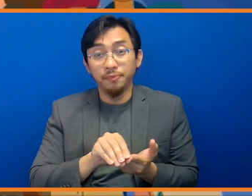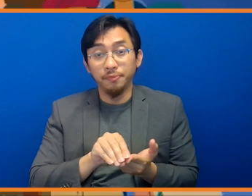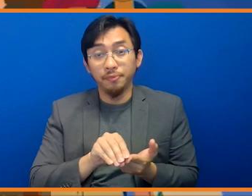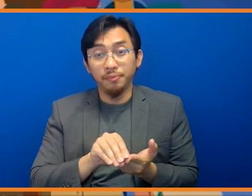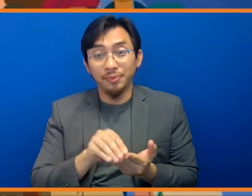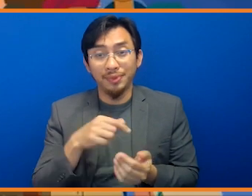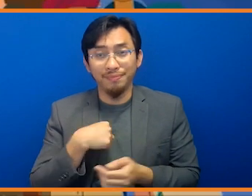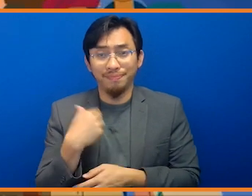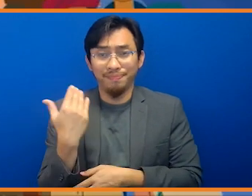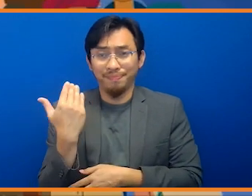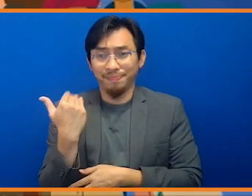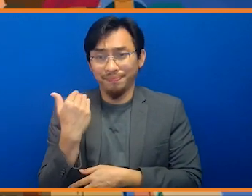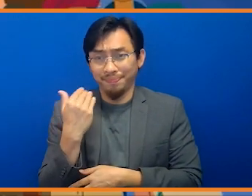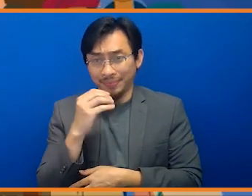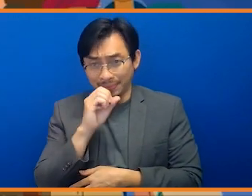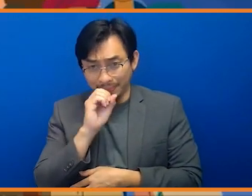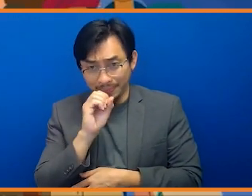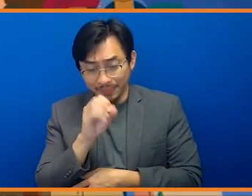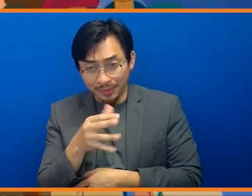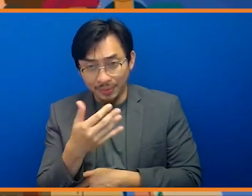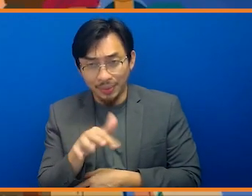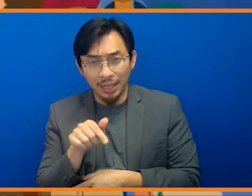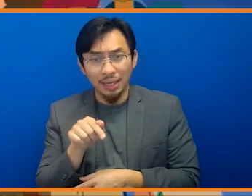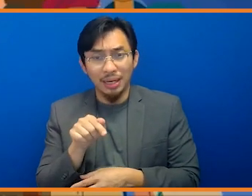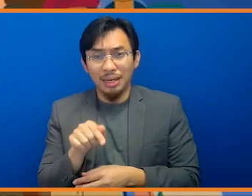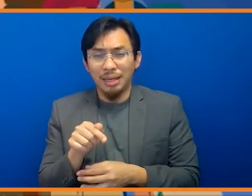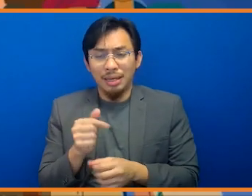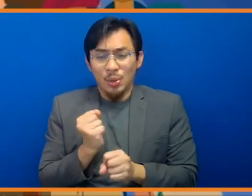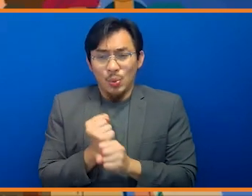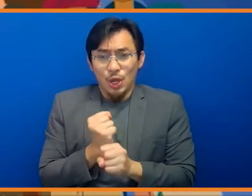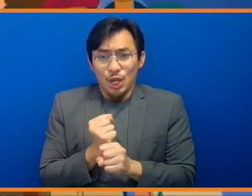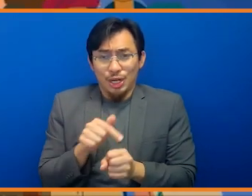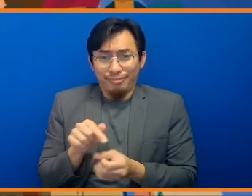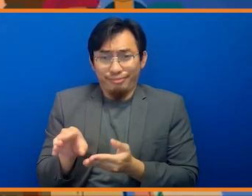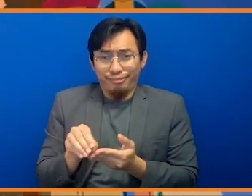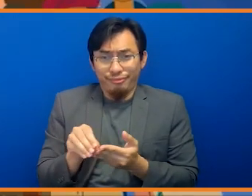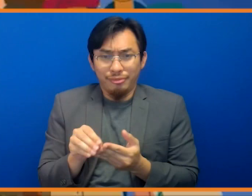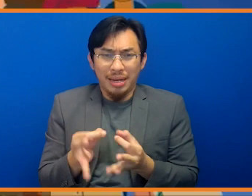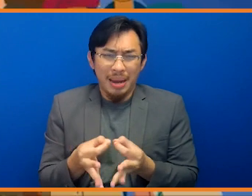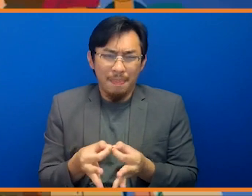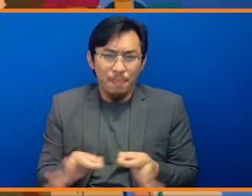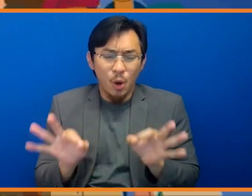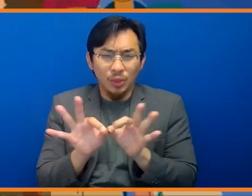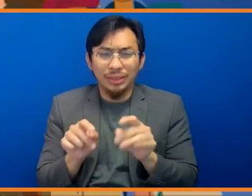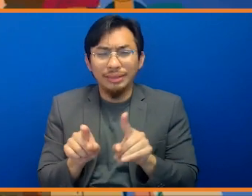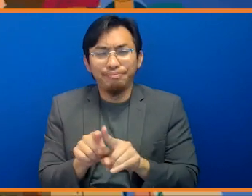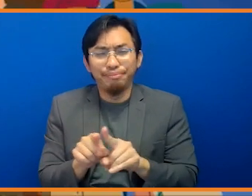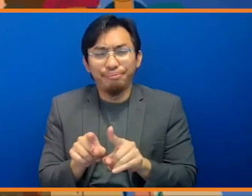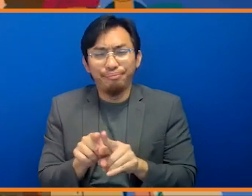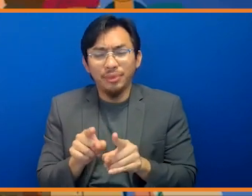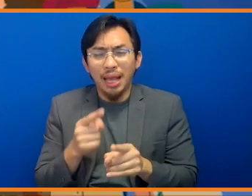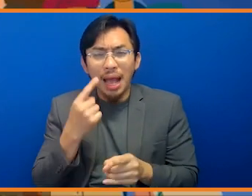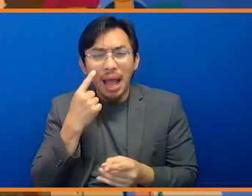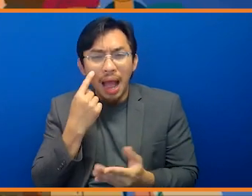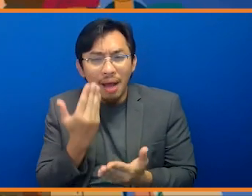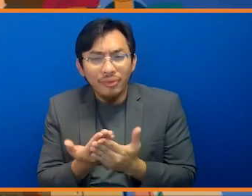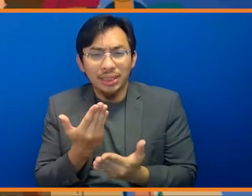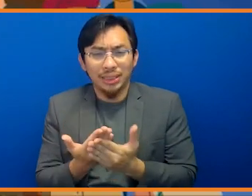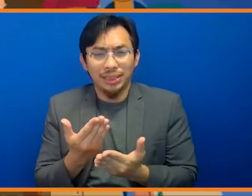As I mentioned earlier, this kind of work is essential in terms of preserving the evidence